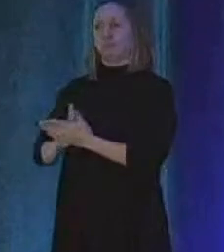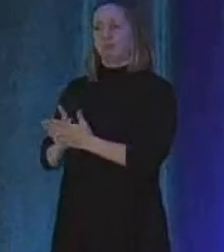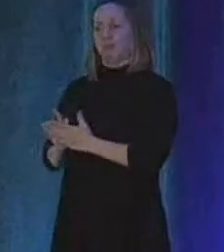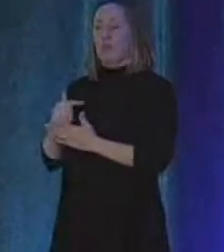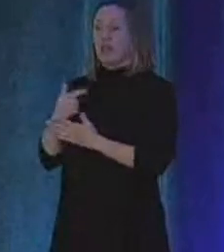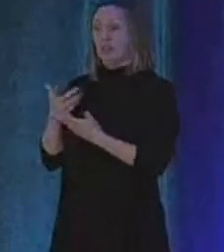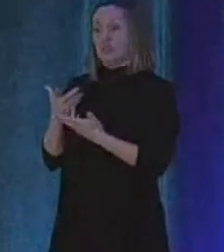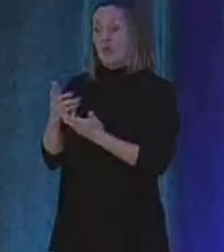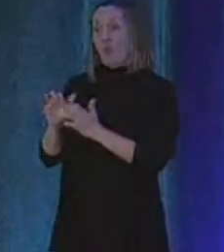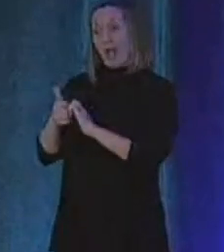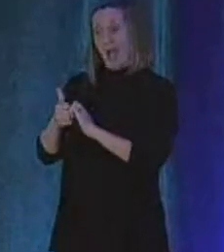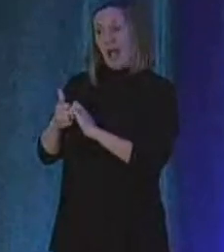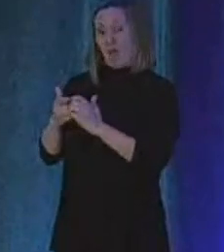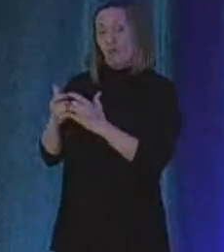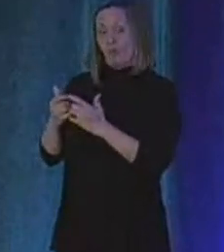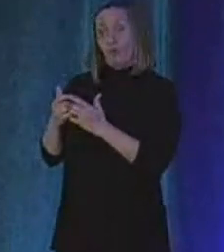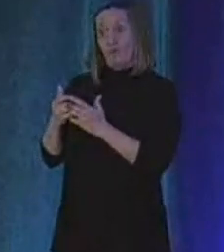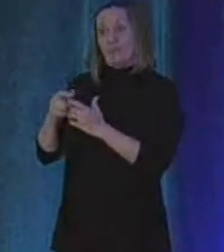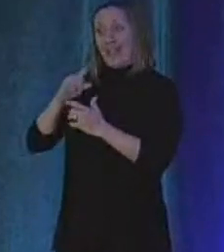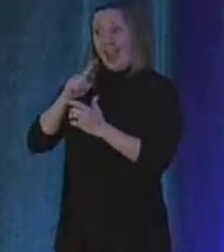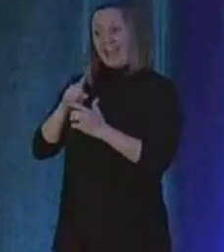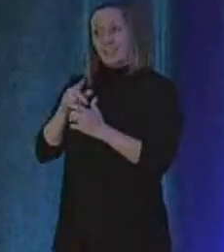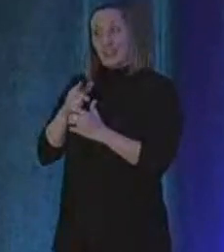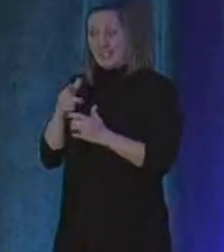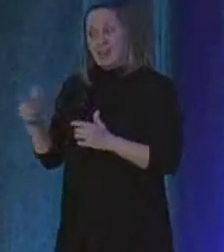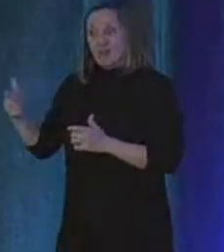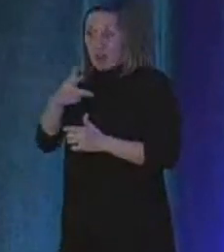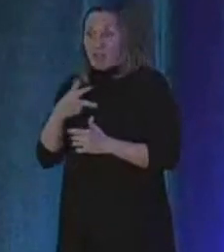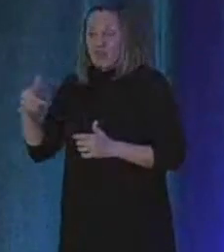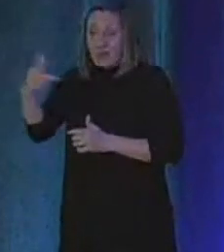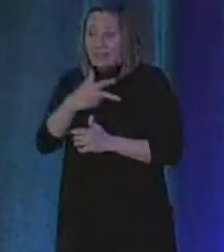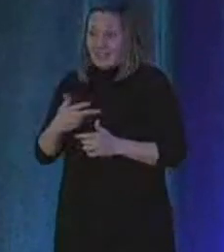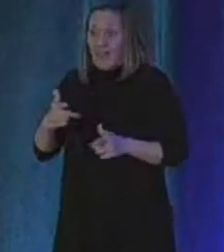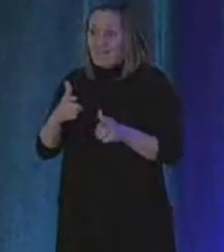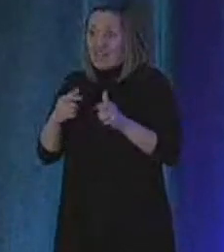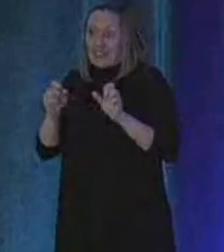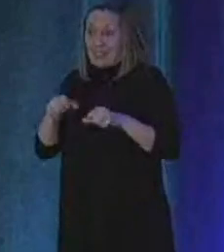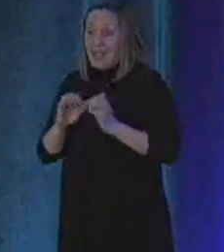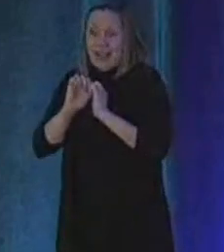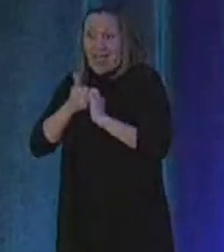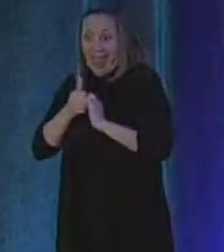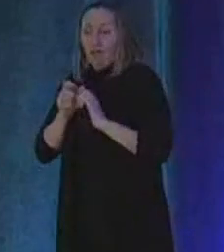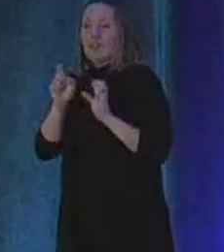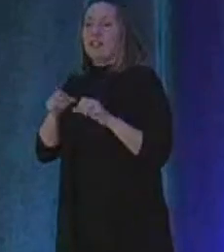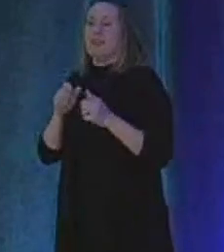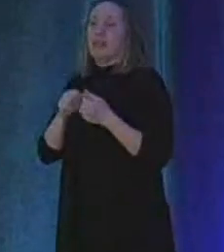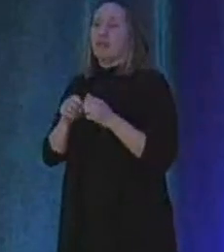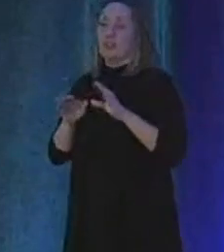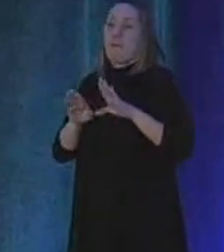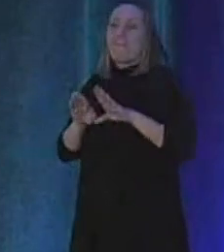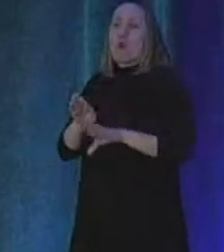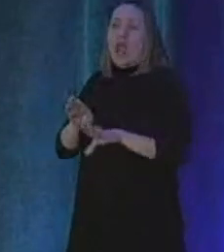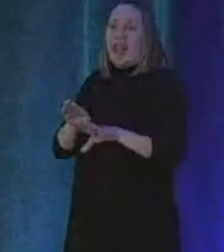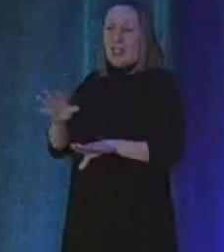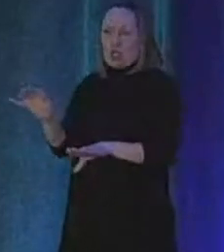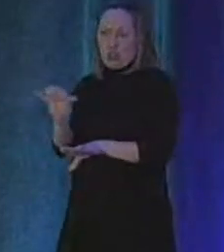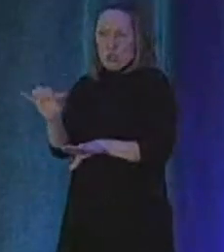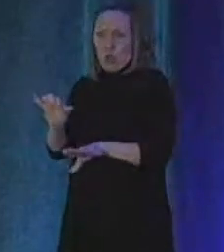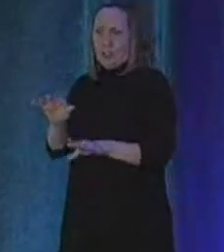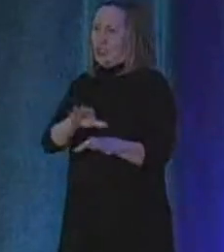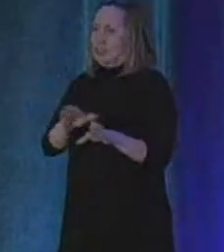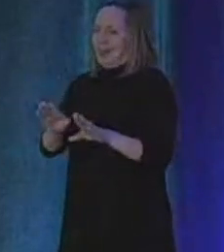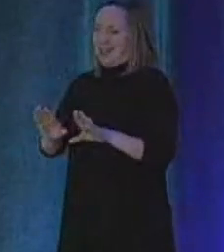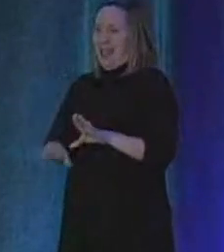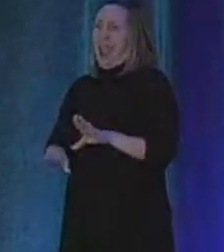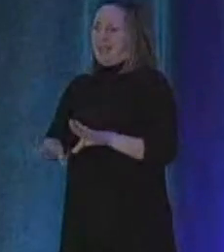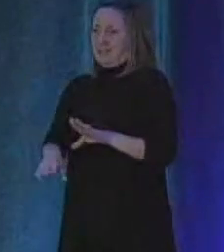that they actually get around the track as quick as they possibly can is they need to be able to use their brake pedal just as well as their gas